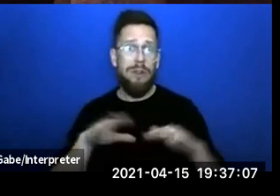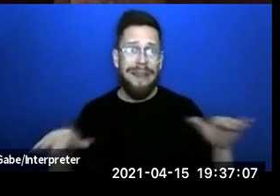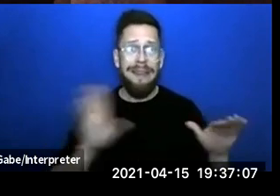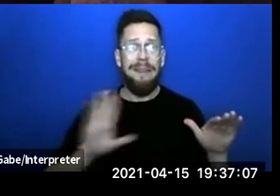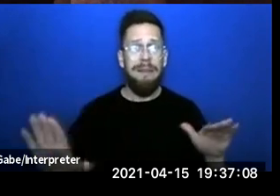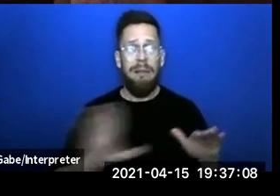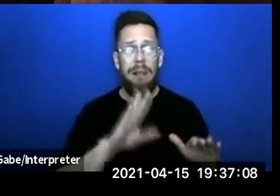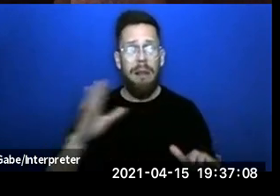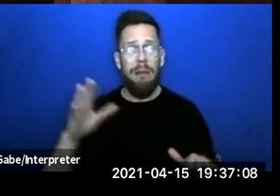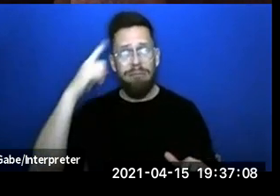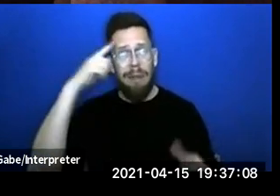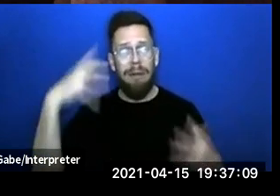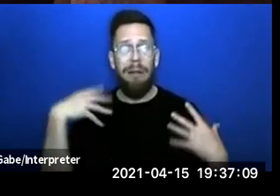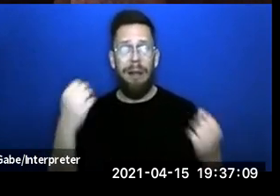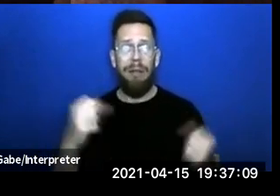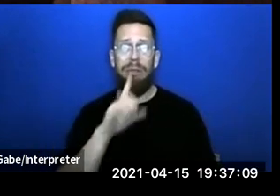needed.